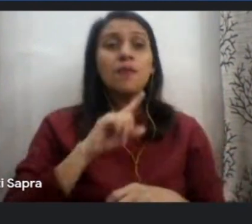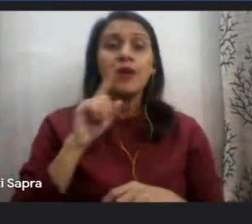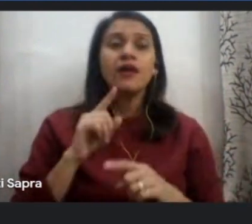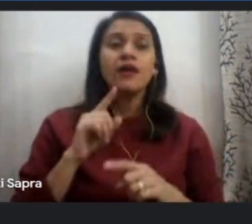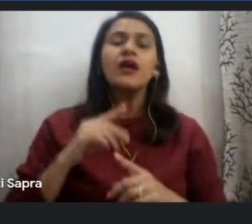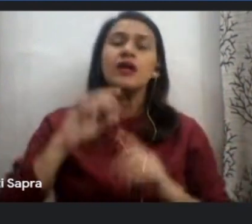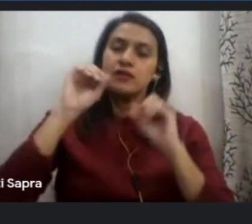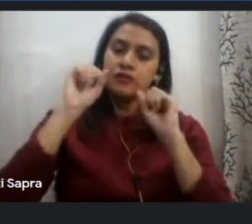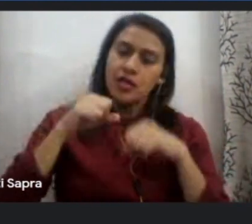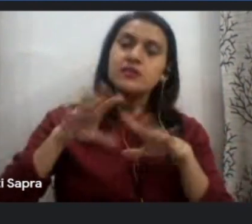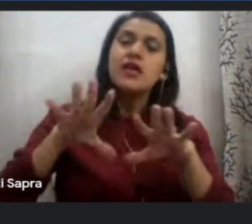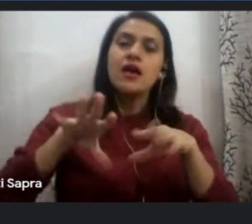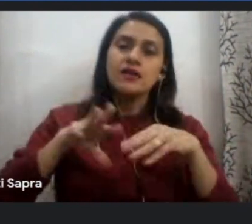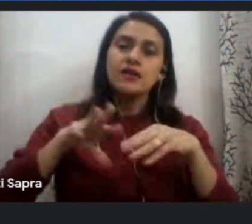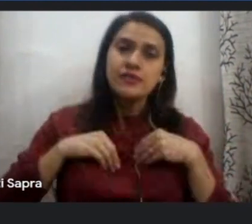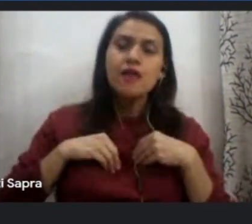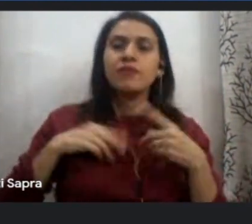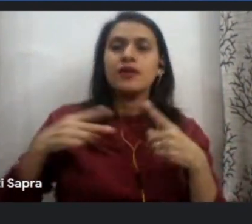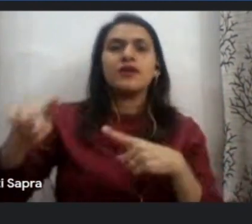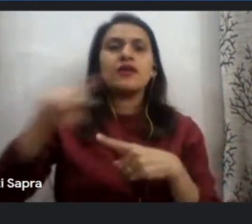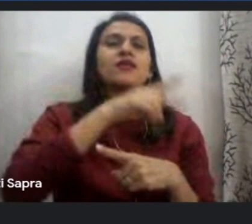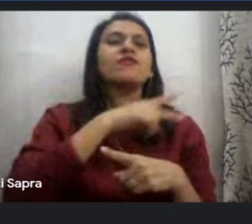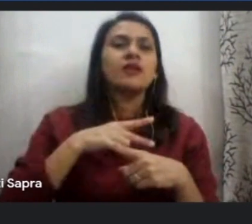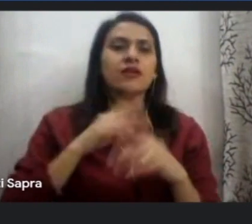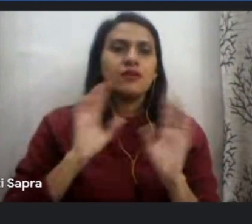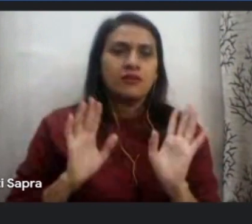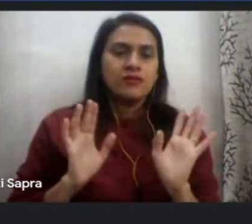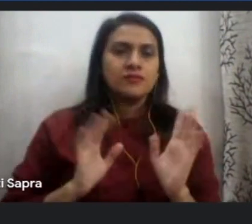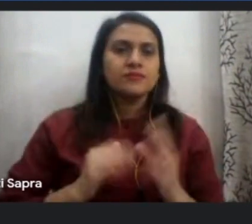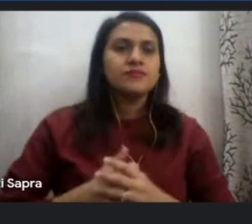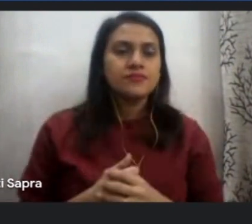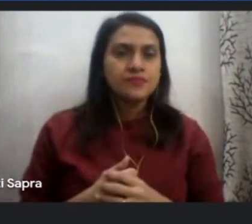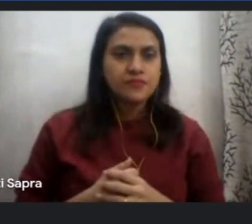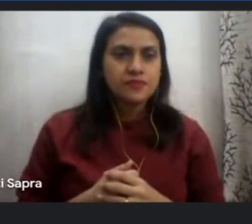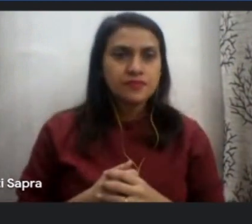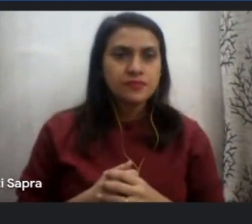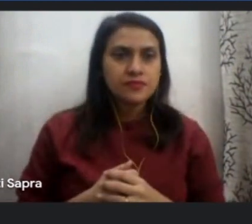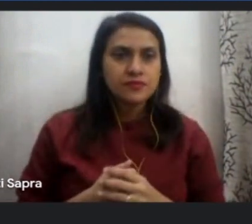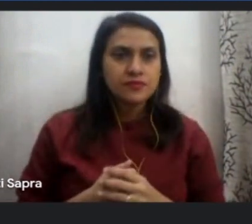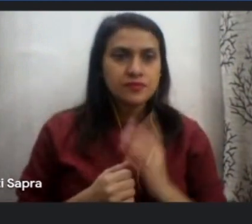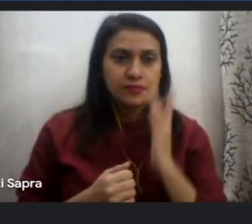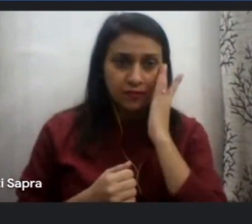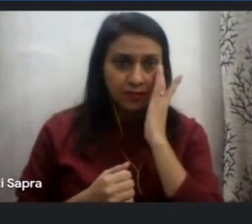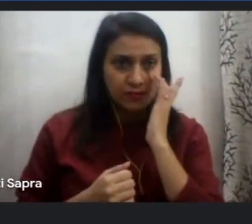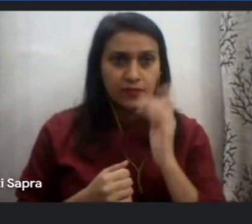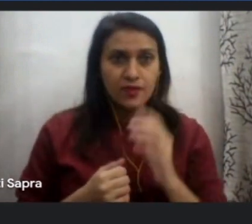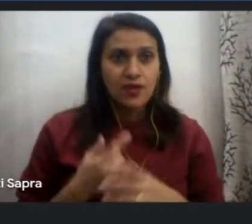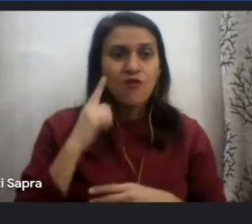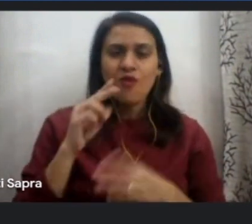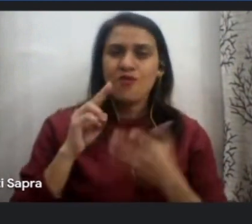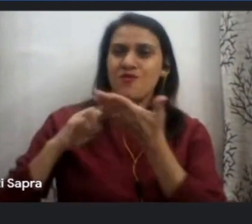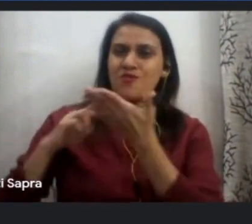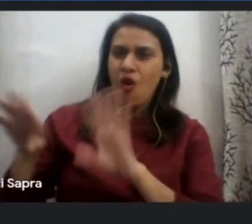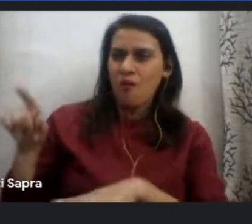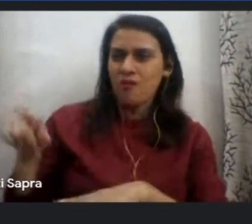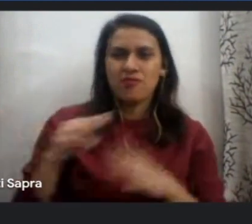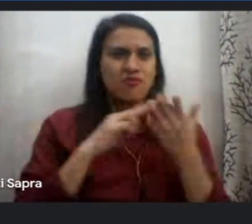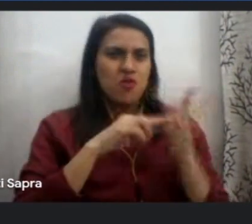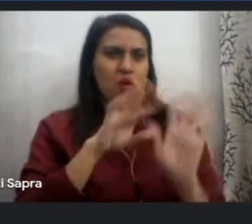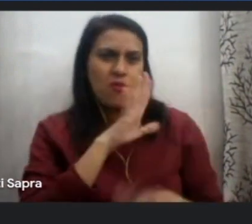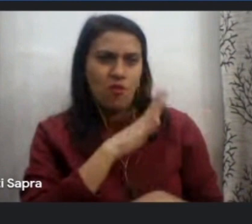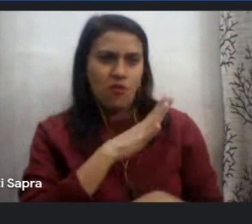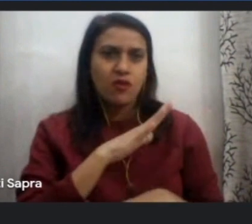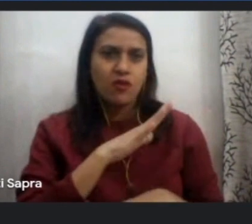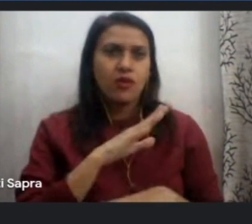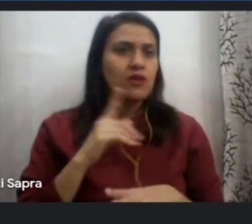and not attributing that to a pathology or a deviation from the normative notions, but rather